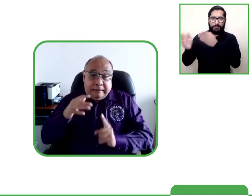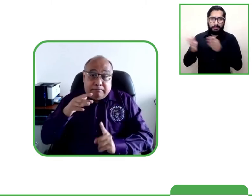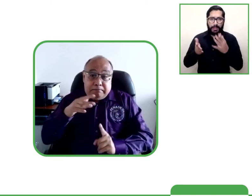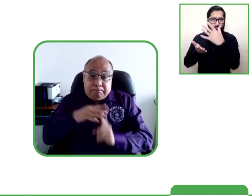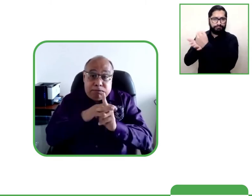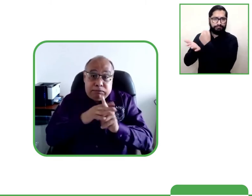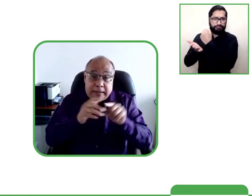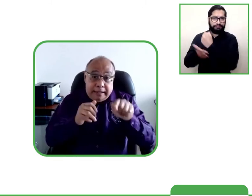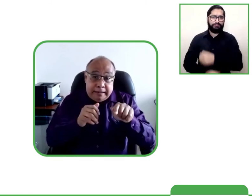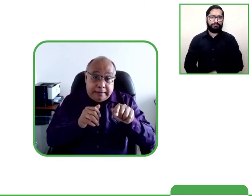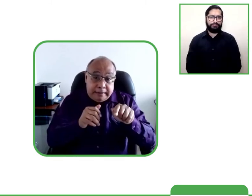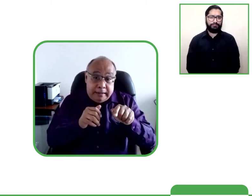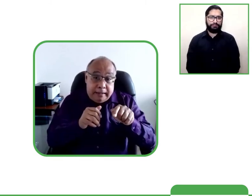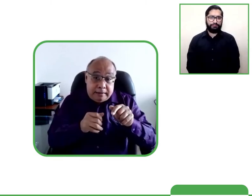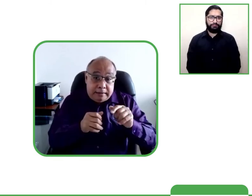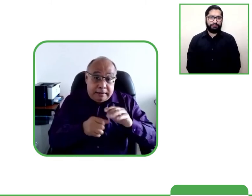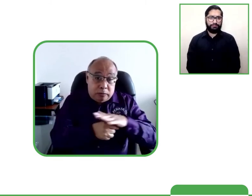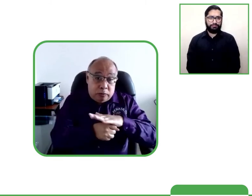Bueno,